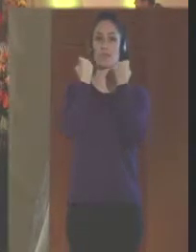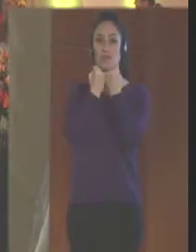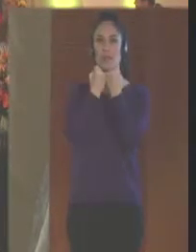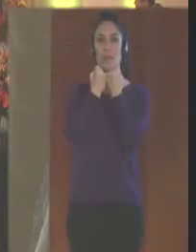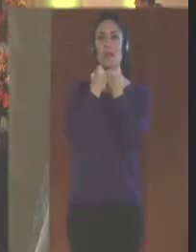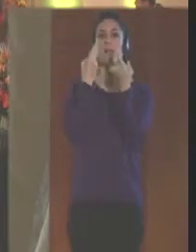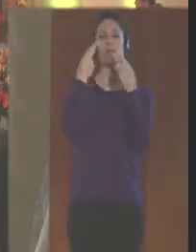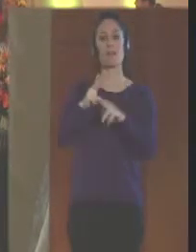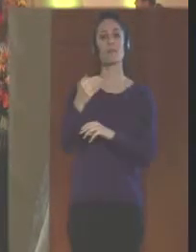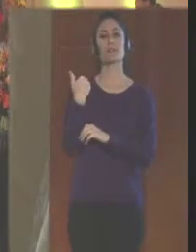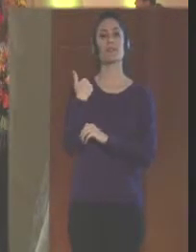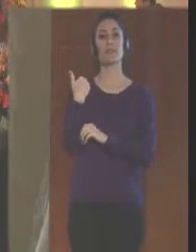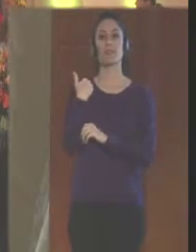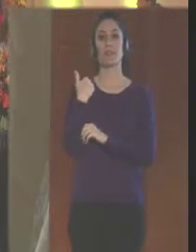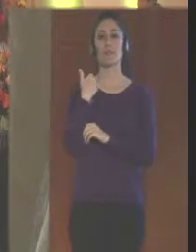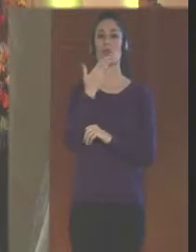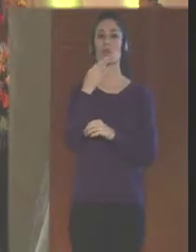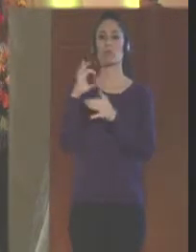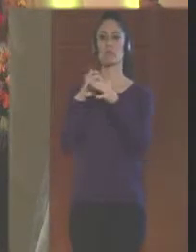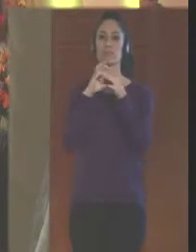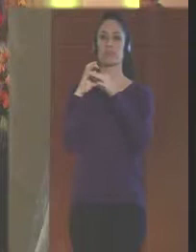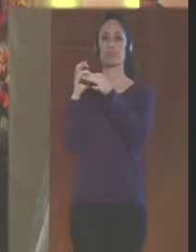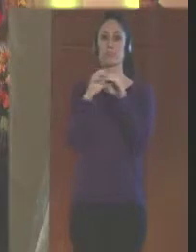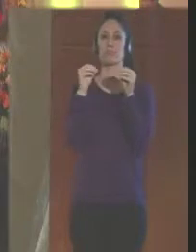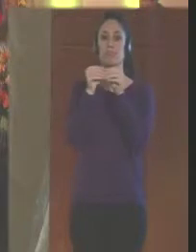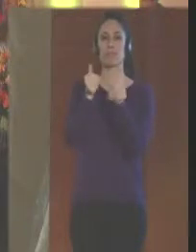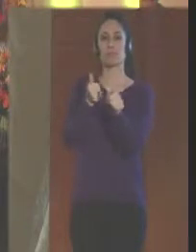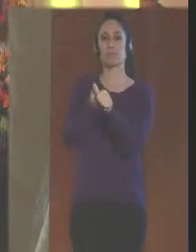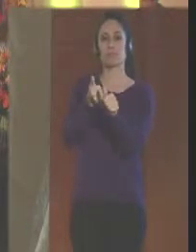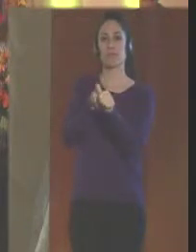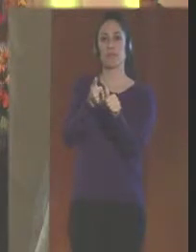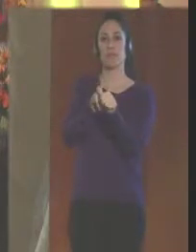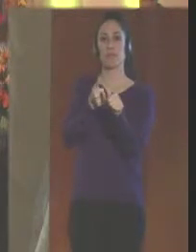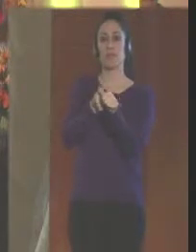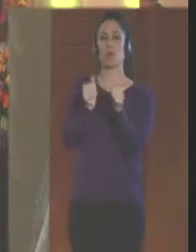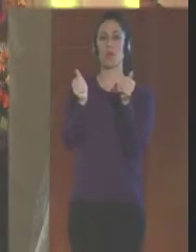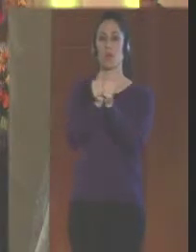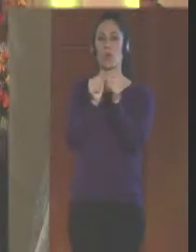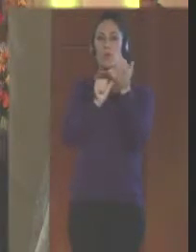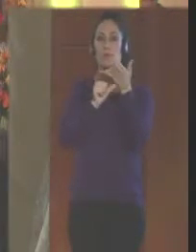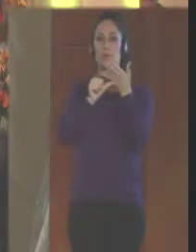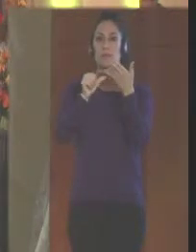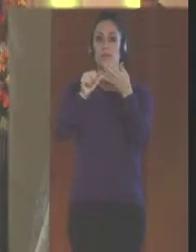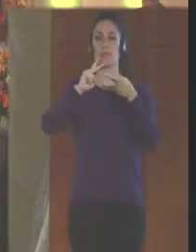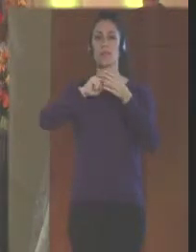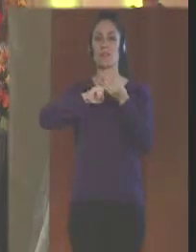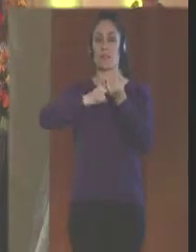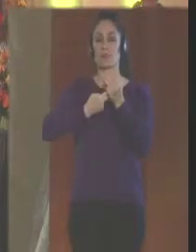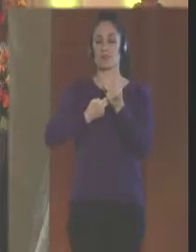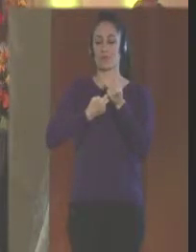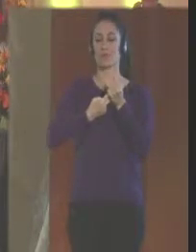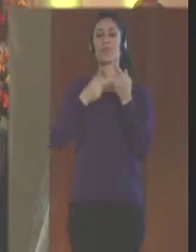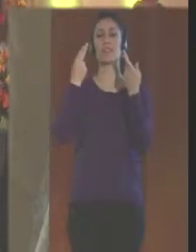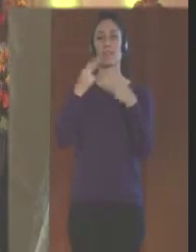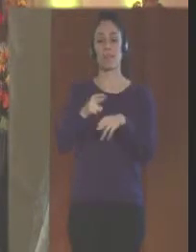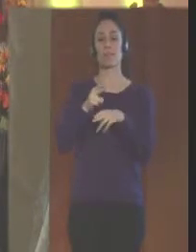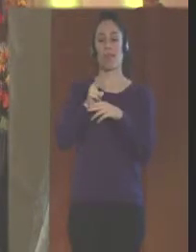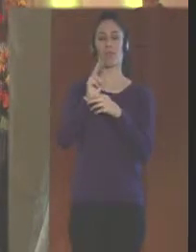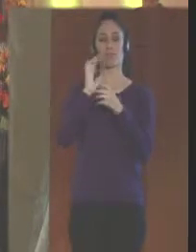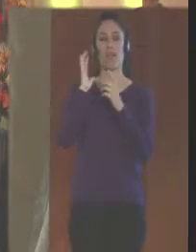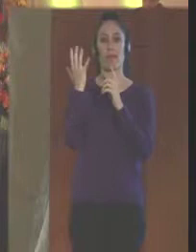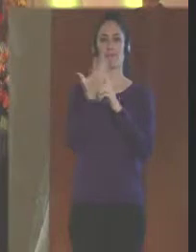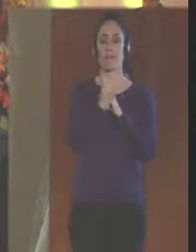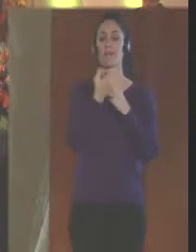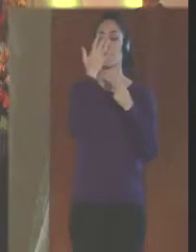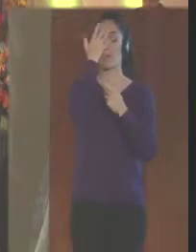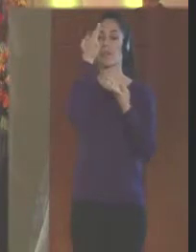collaboration of the Ministry of Water Resources and the Environment, and of course the